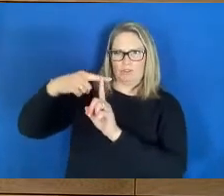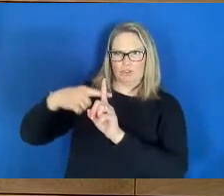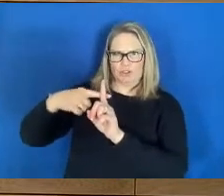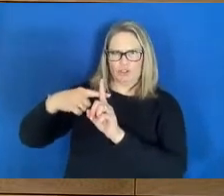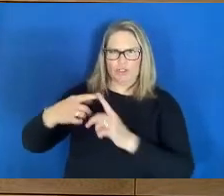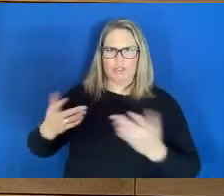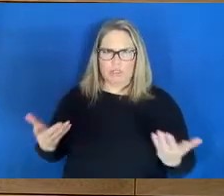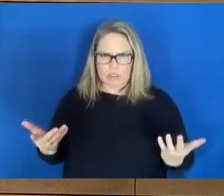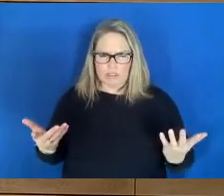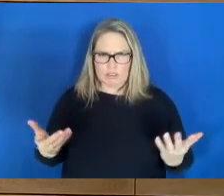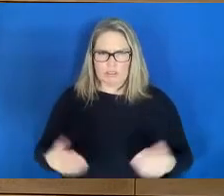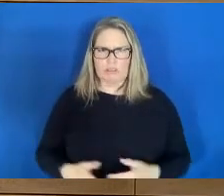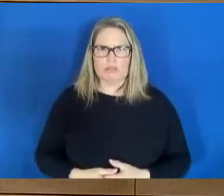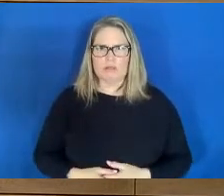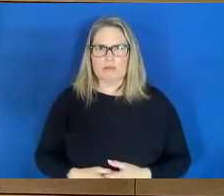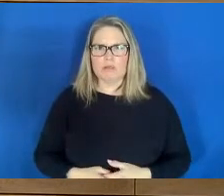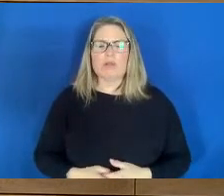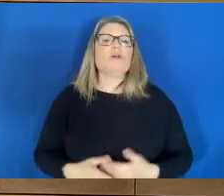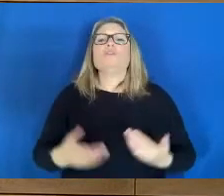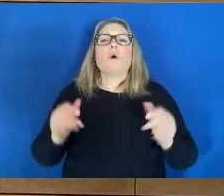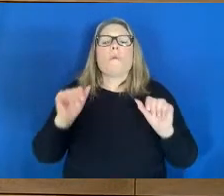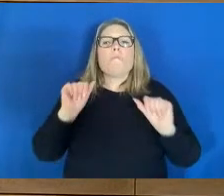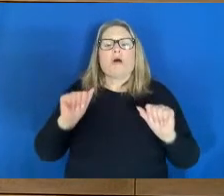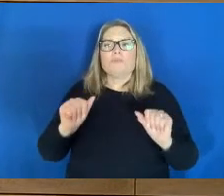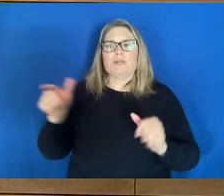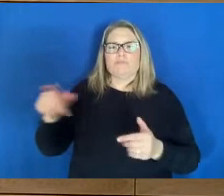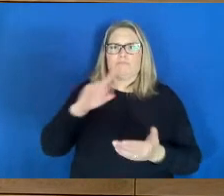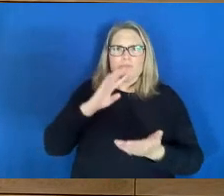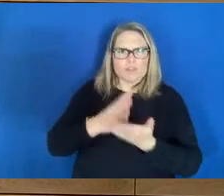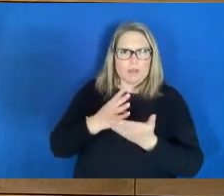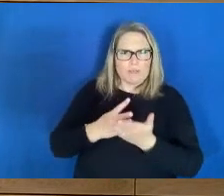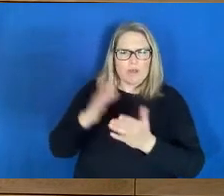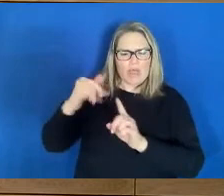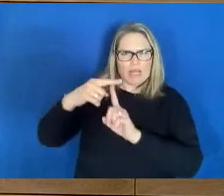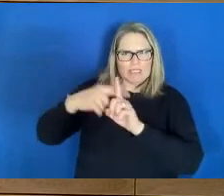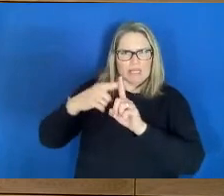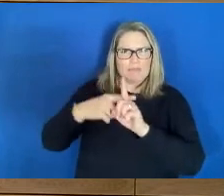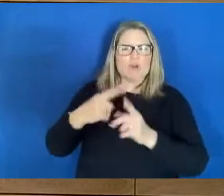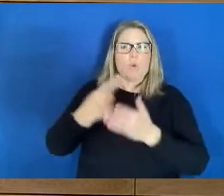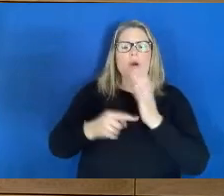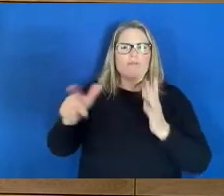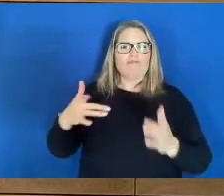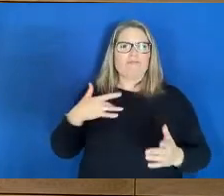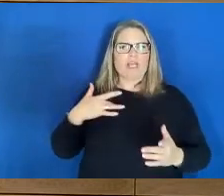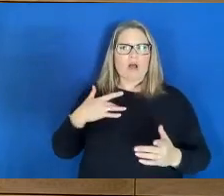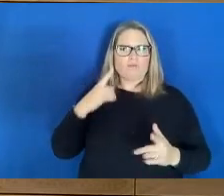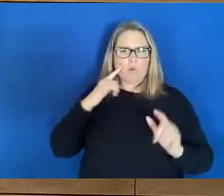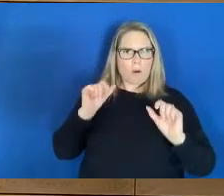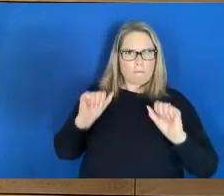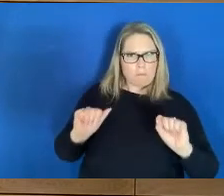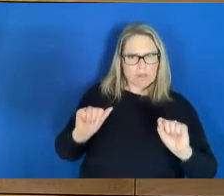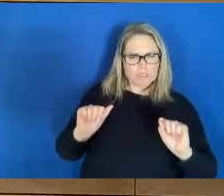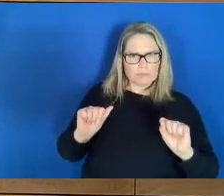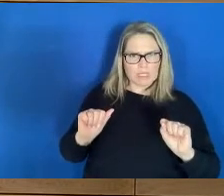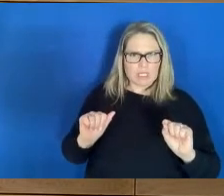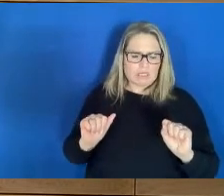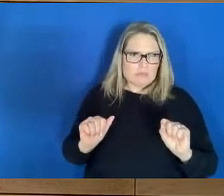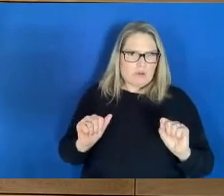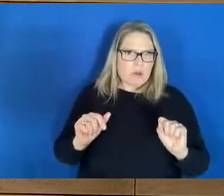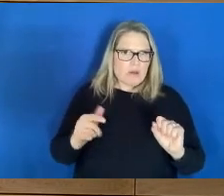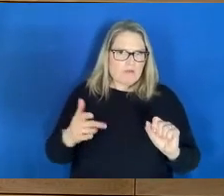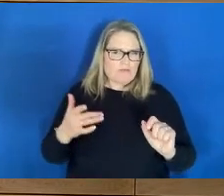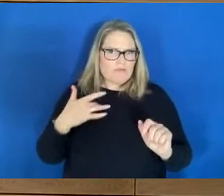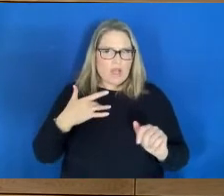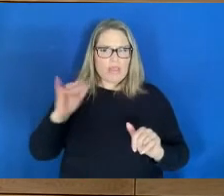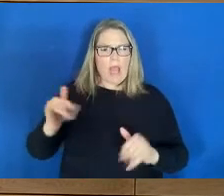guess, for the general outlook compared to last season? Or are we anticipating, based on those